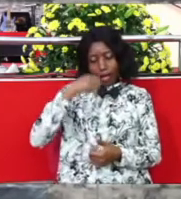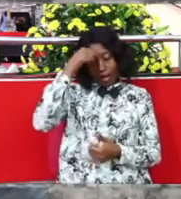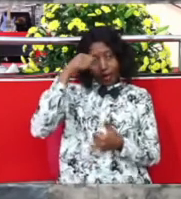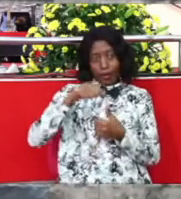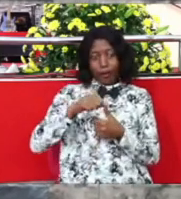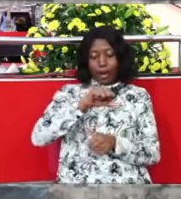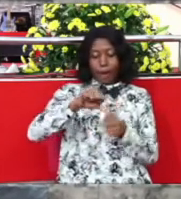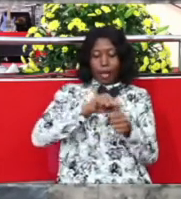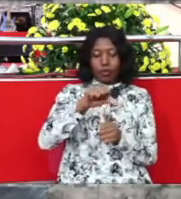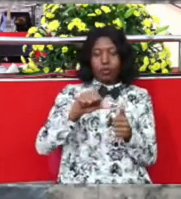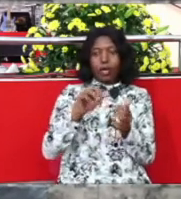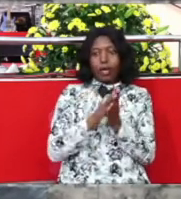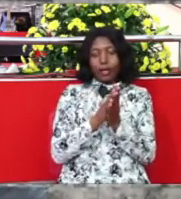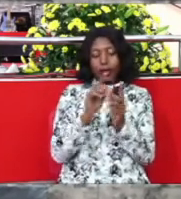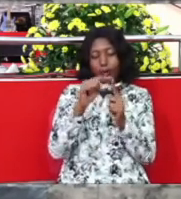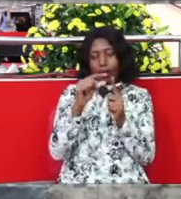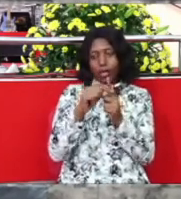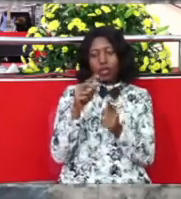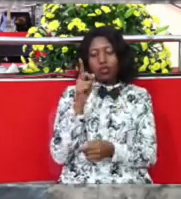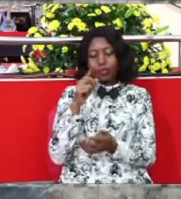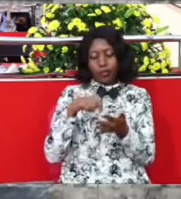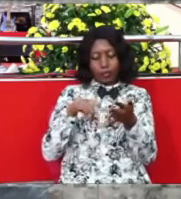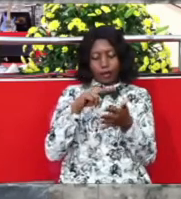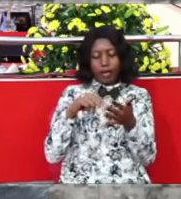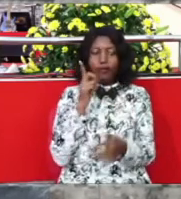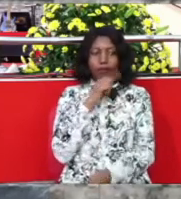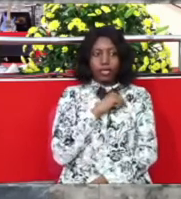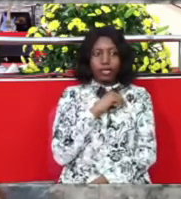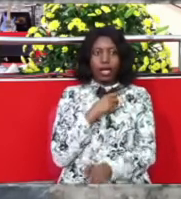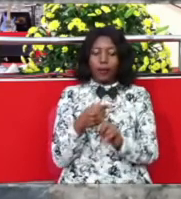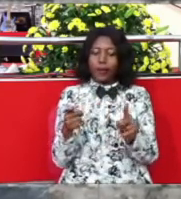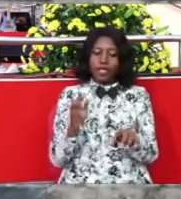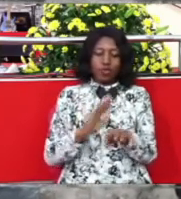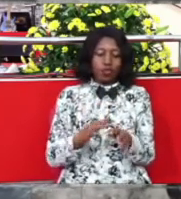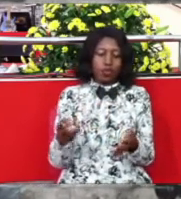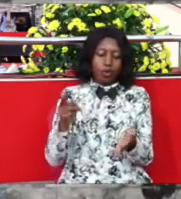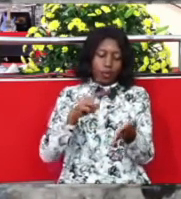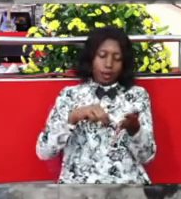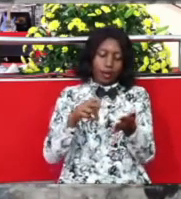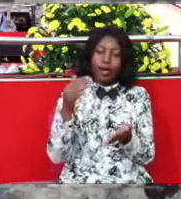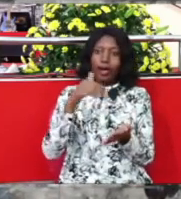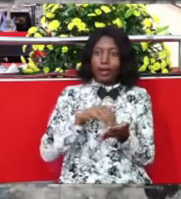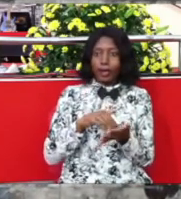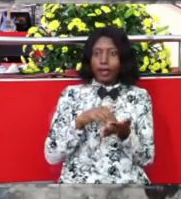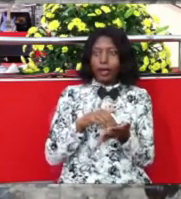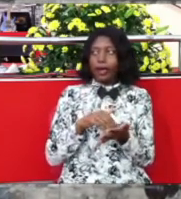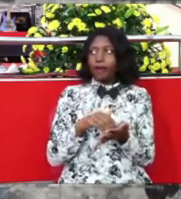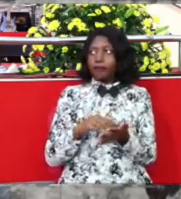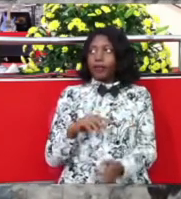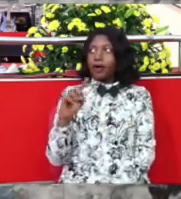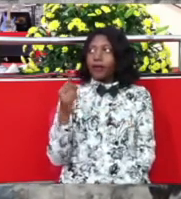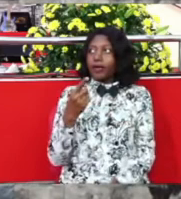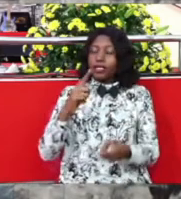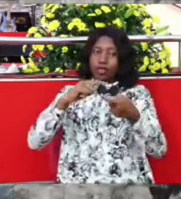read. Nakumbuka andiko tulilosoma. Allow us to read it one more time. Tusome tena 1 Corinthians chapter number 3 verses 16,